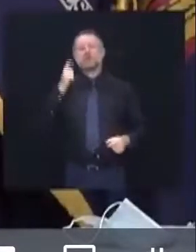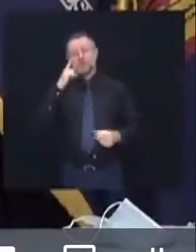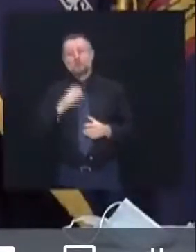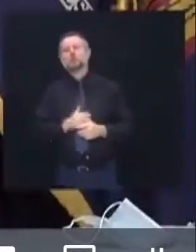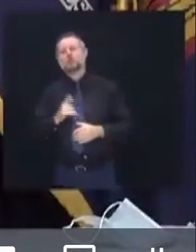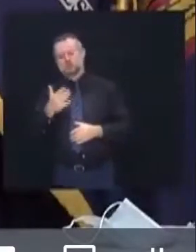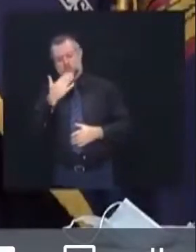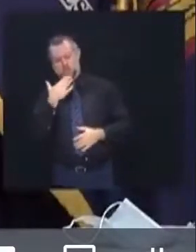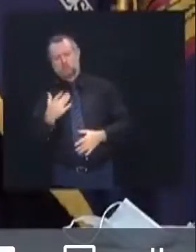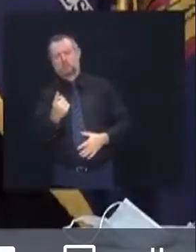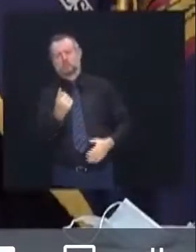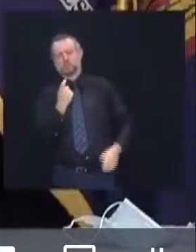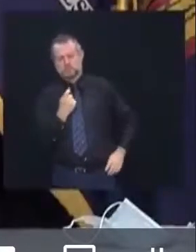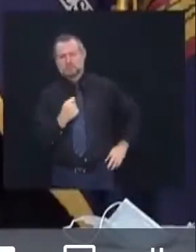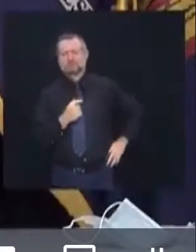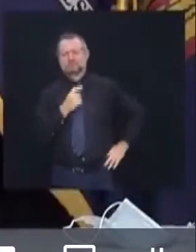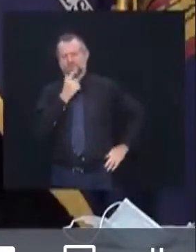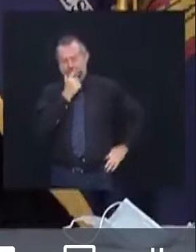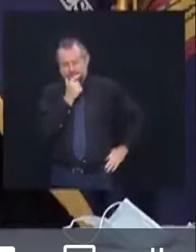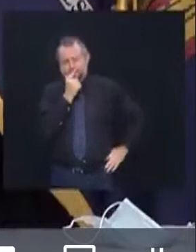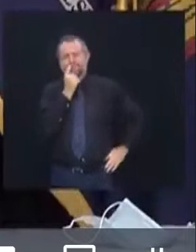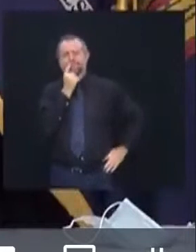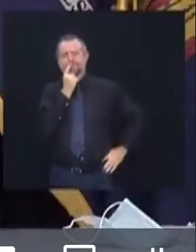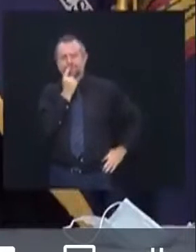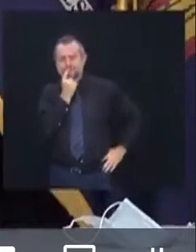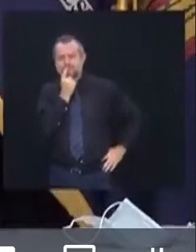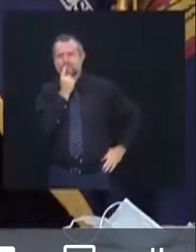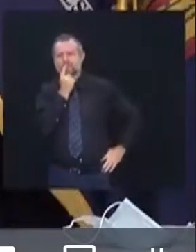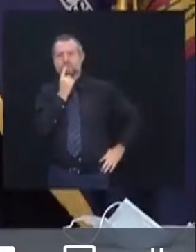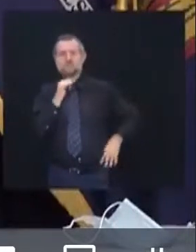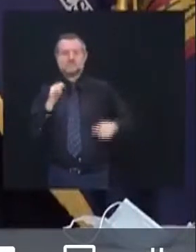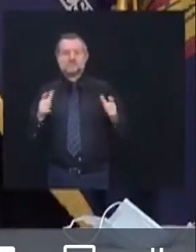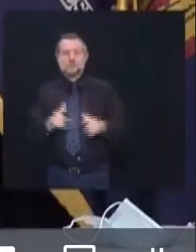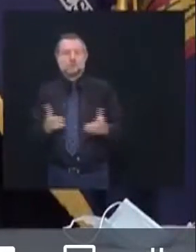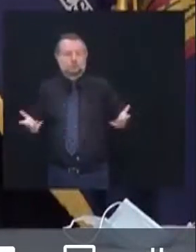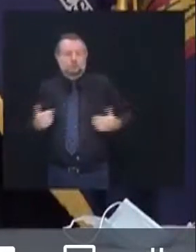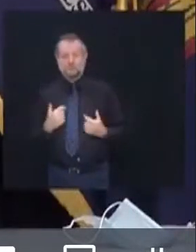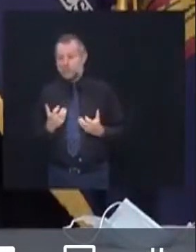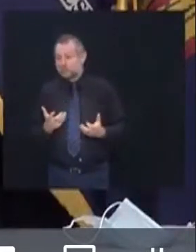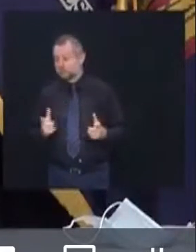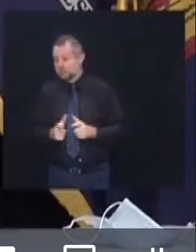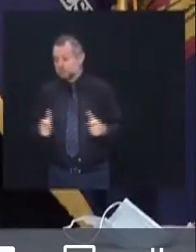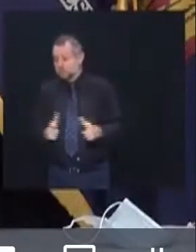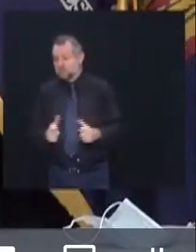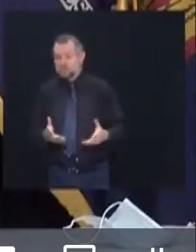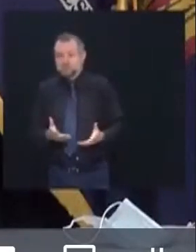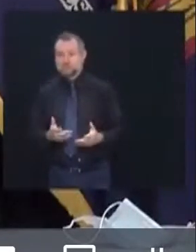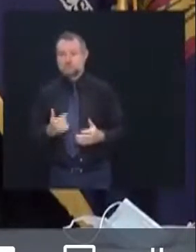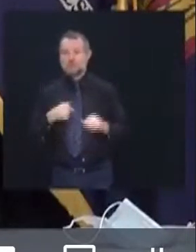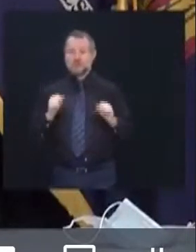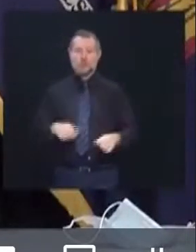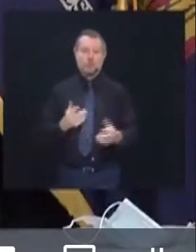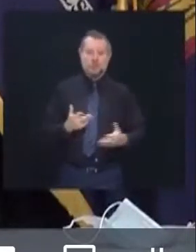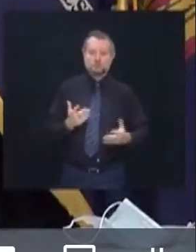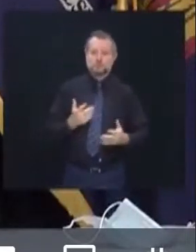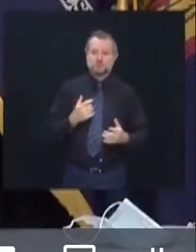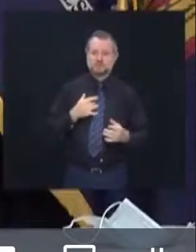good question. It gets as small as you want to make it, that is operationally